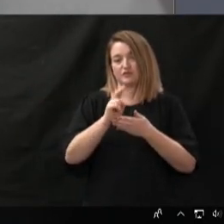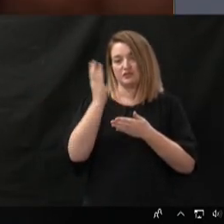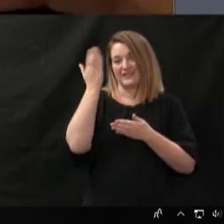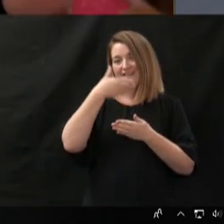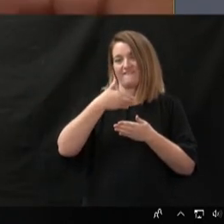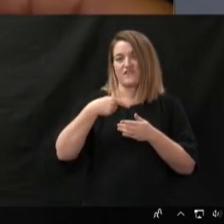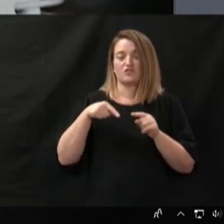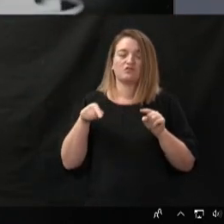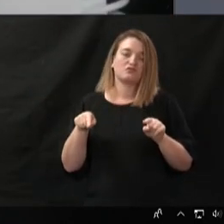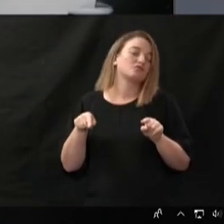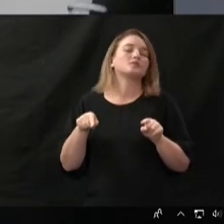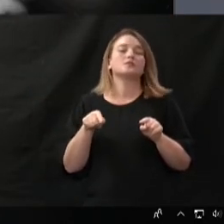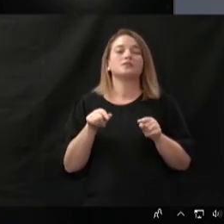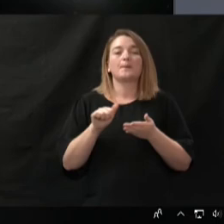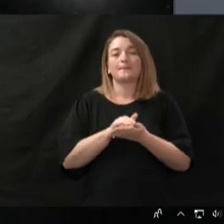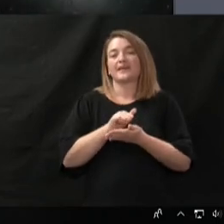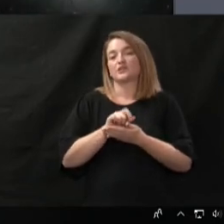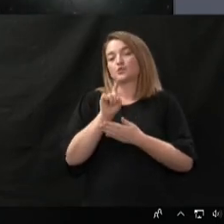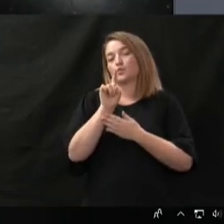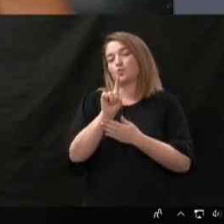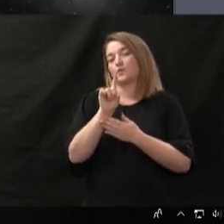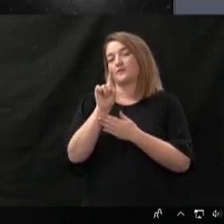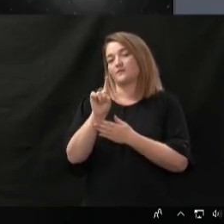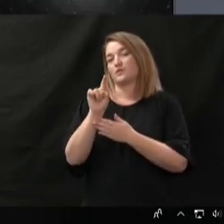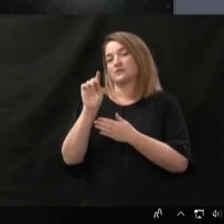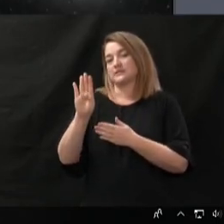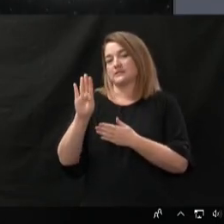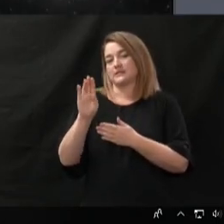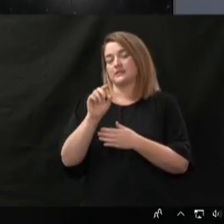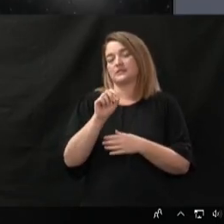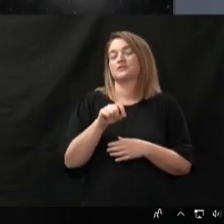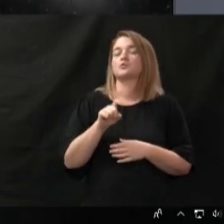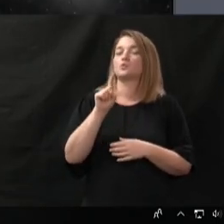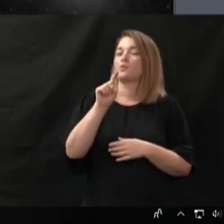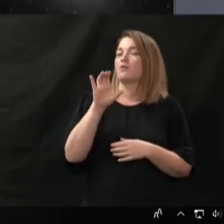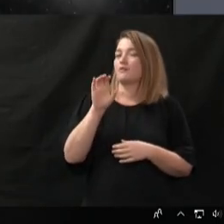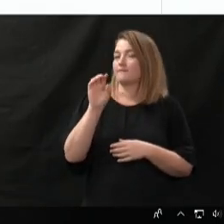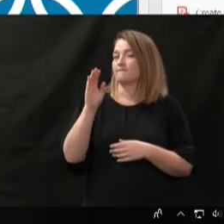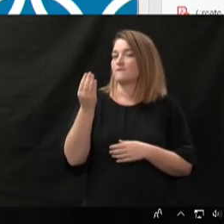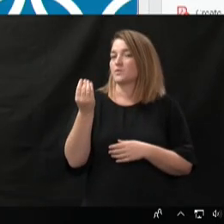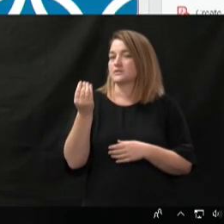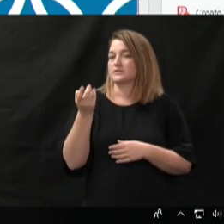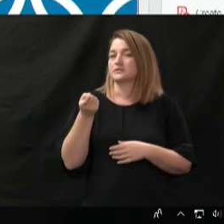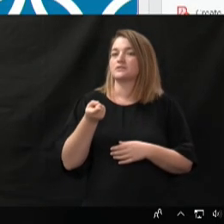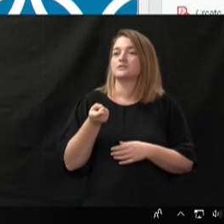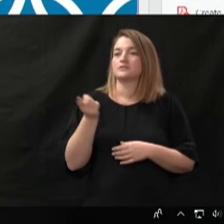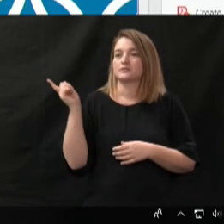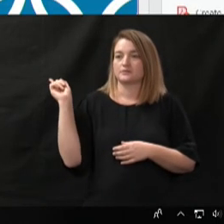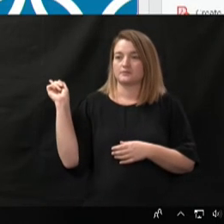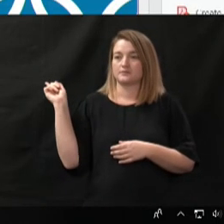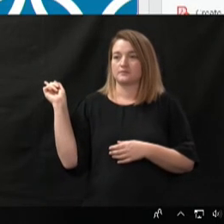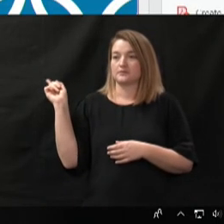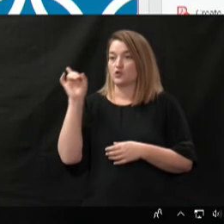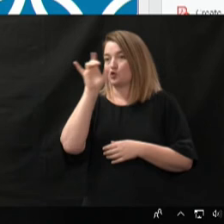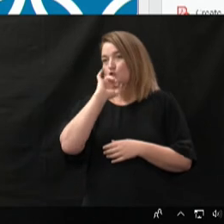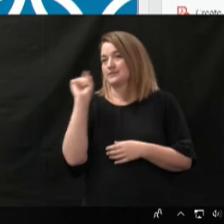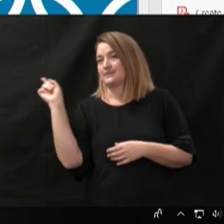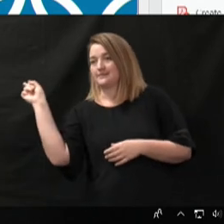on page 114. It looks like this. And actually looks like